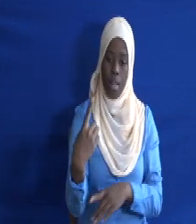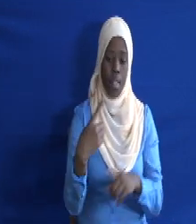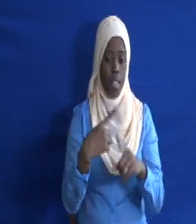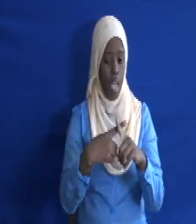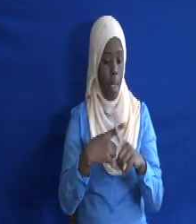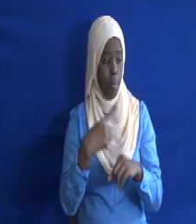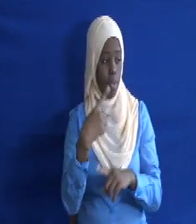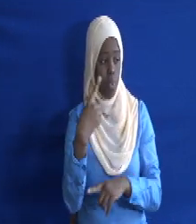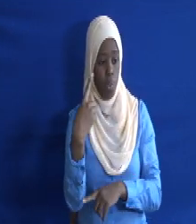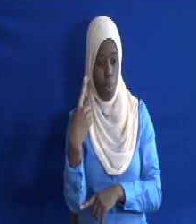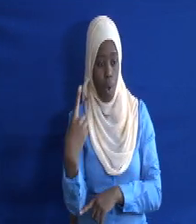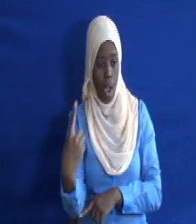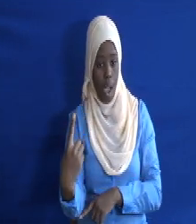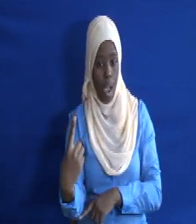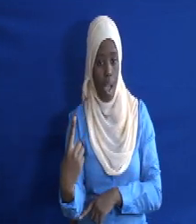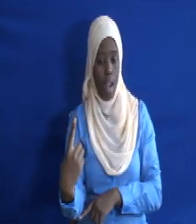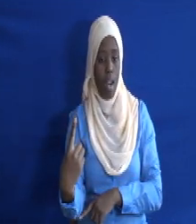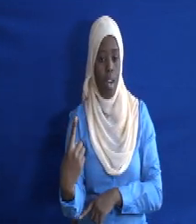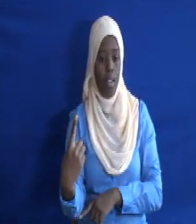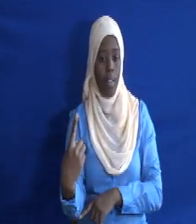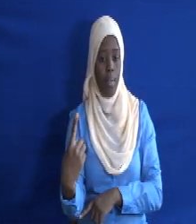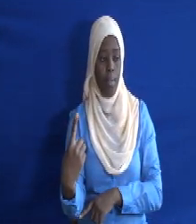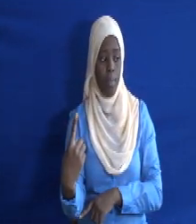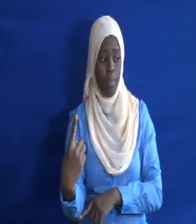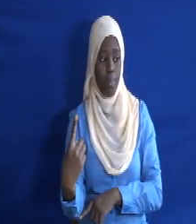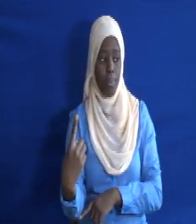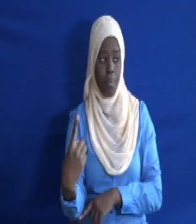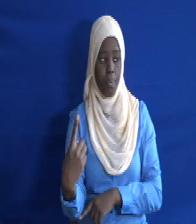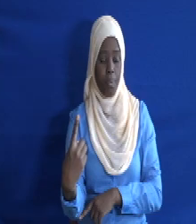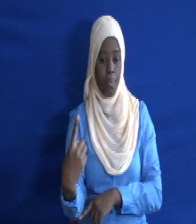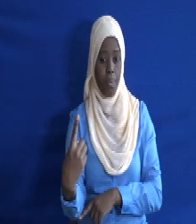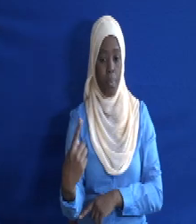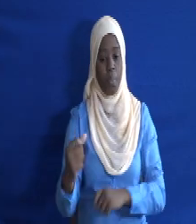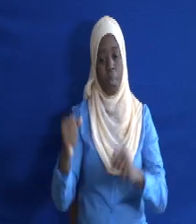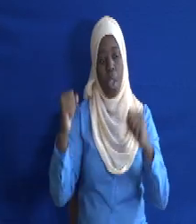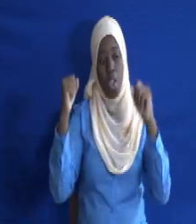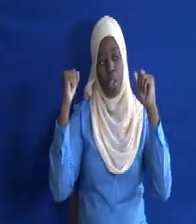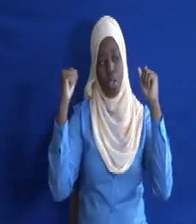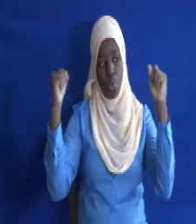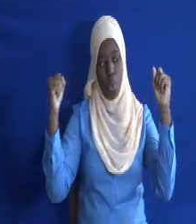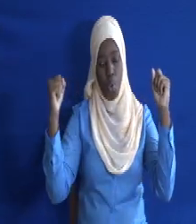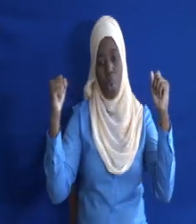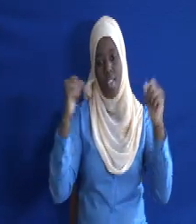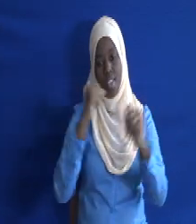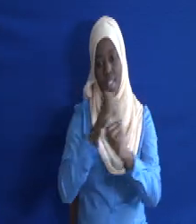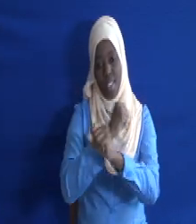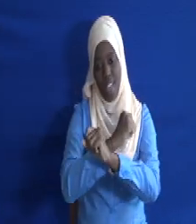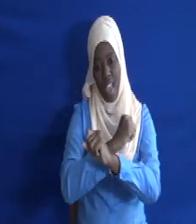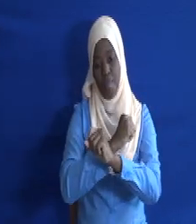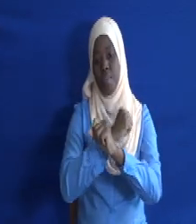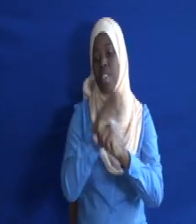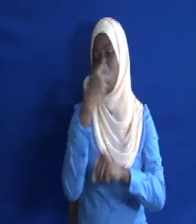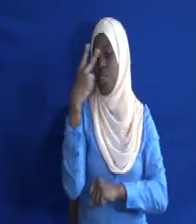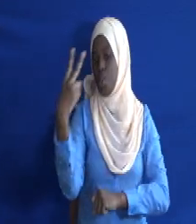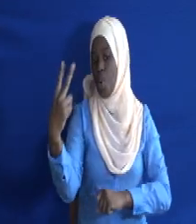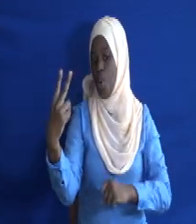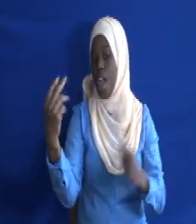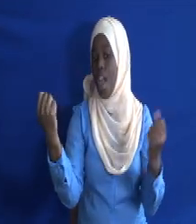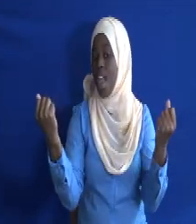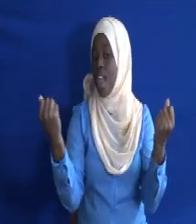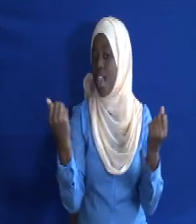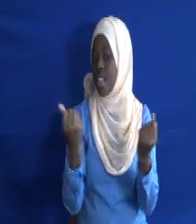1 times 1 is equal to 1. 2